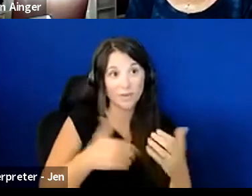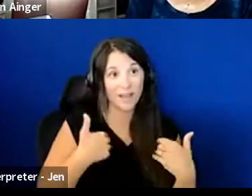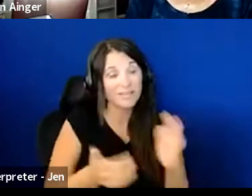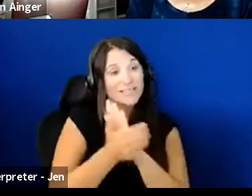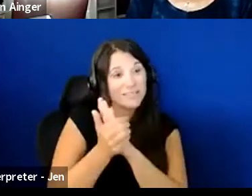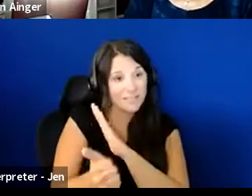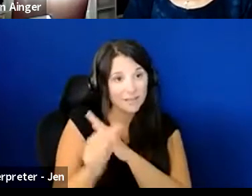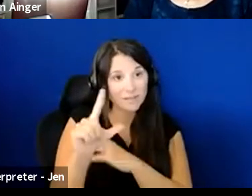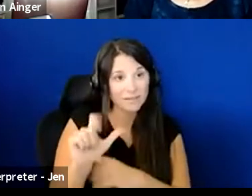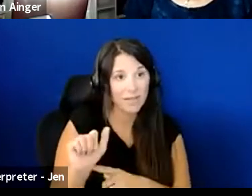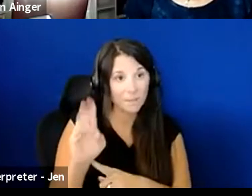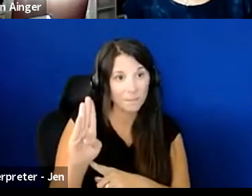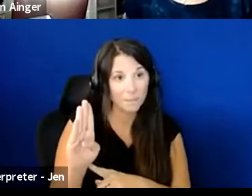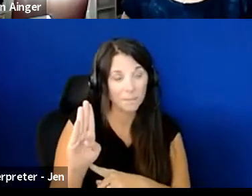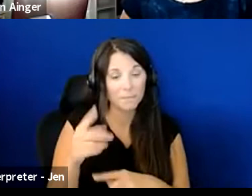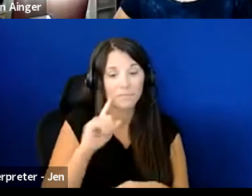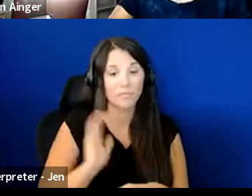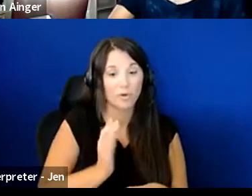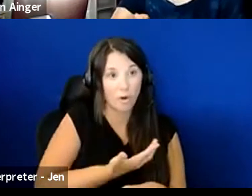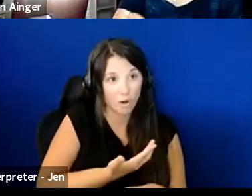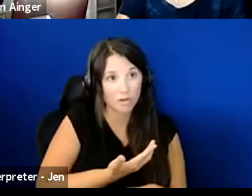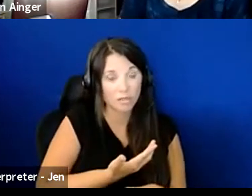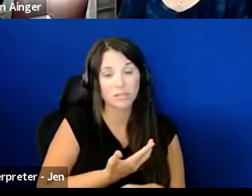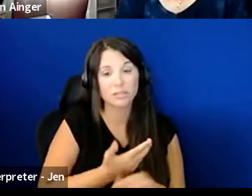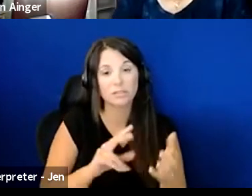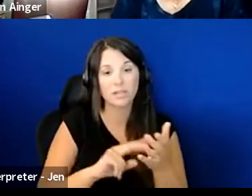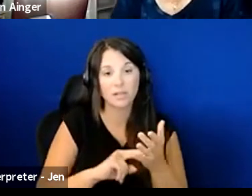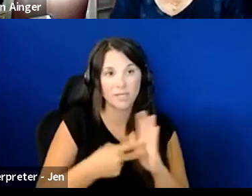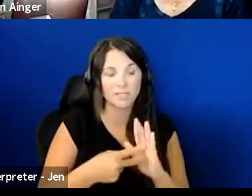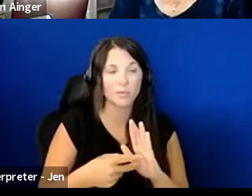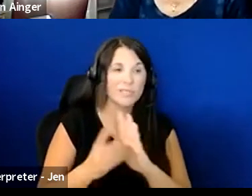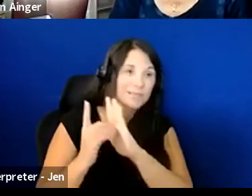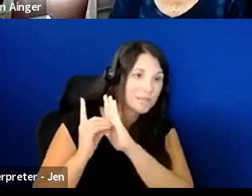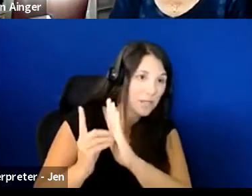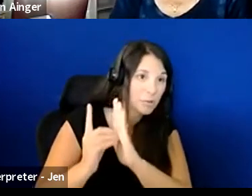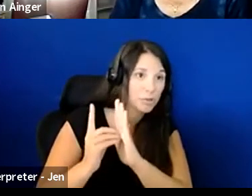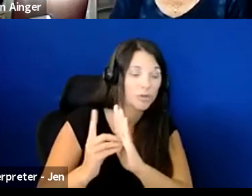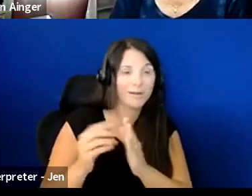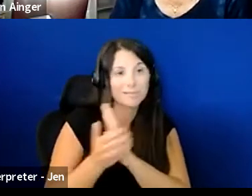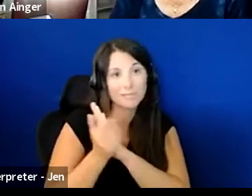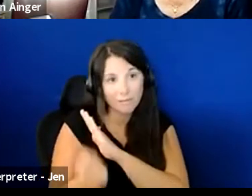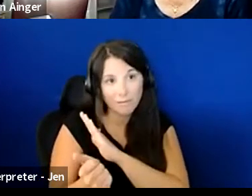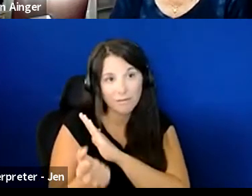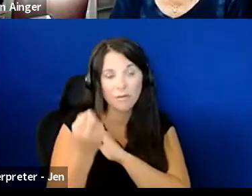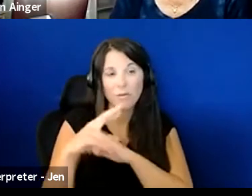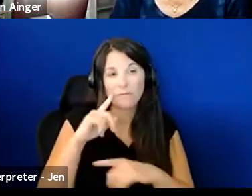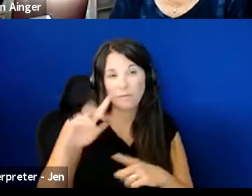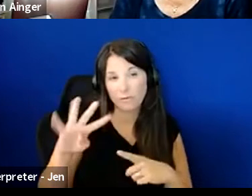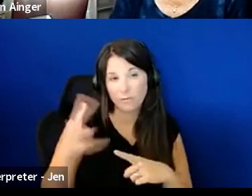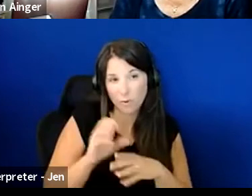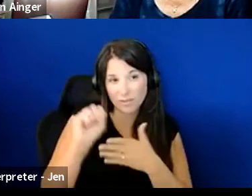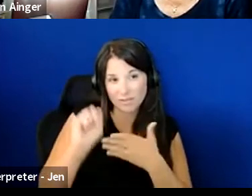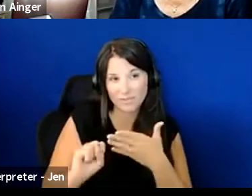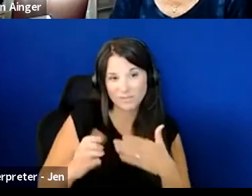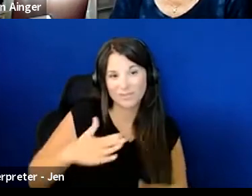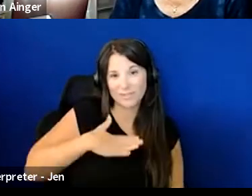And so in ours, we spend a lot of time either demonstrating a skill, or for fourth semester, which is what I teach,